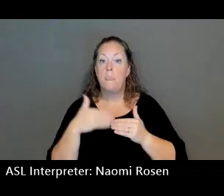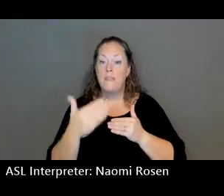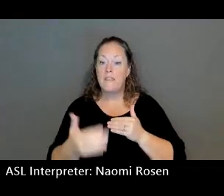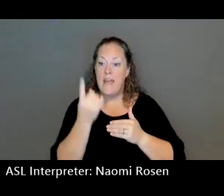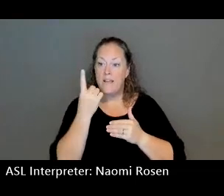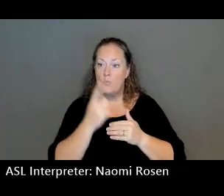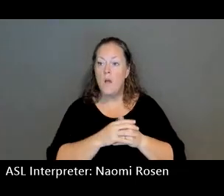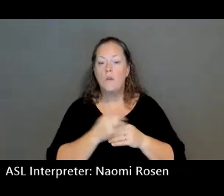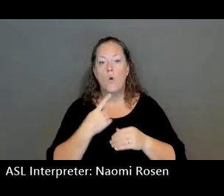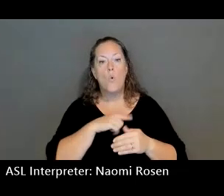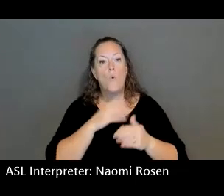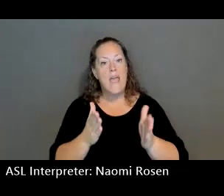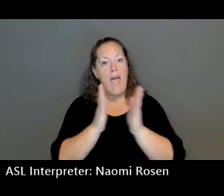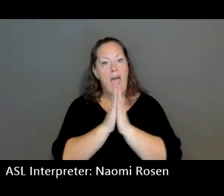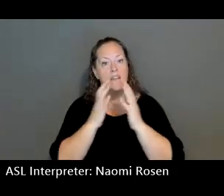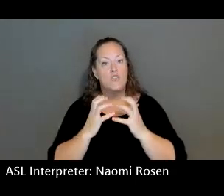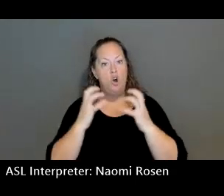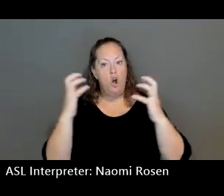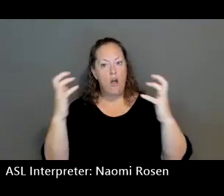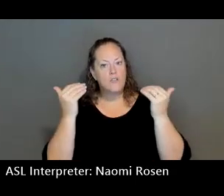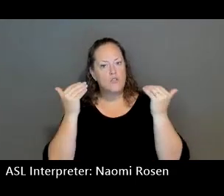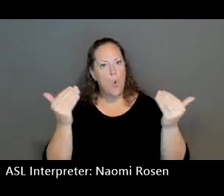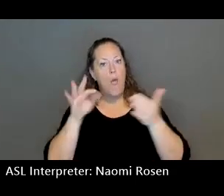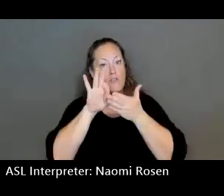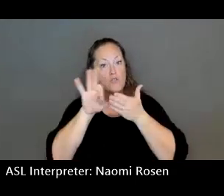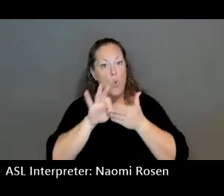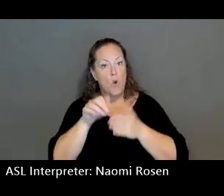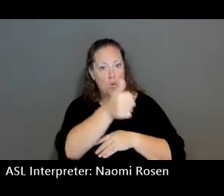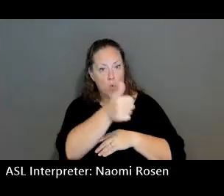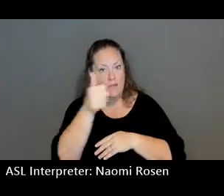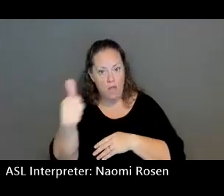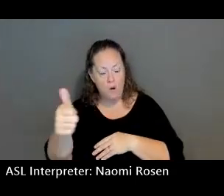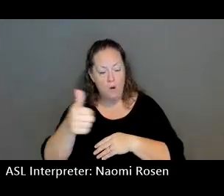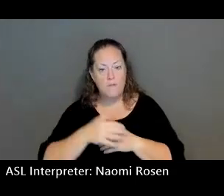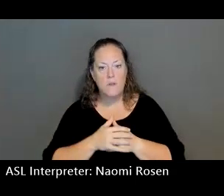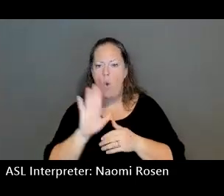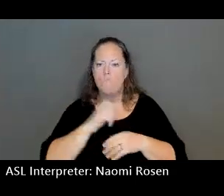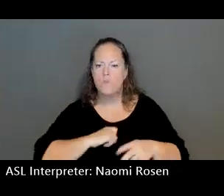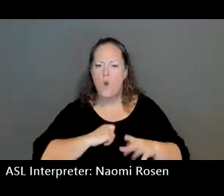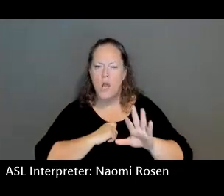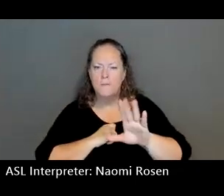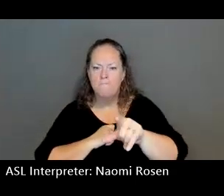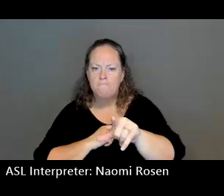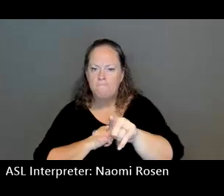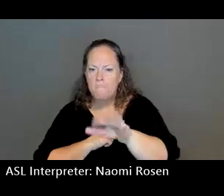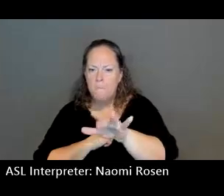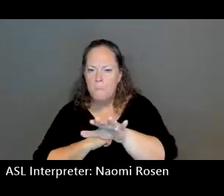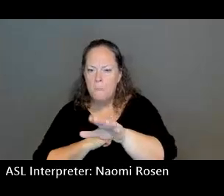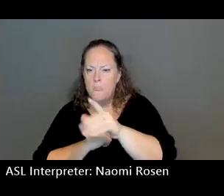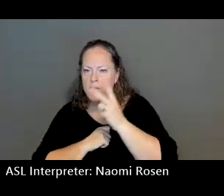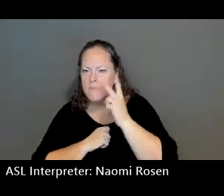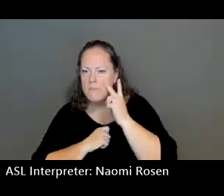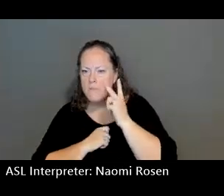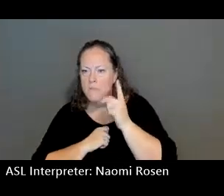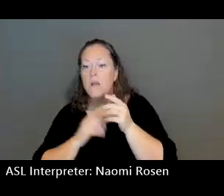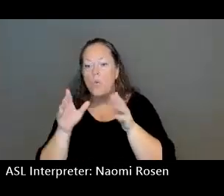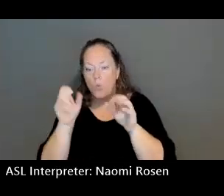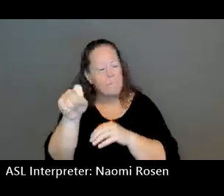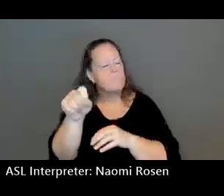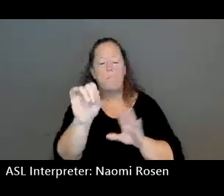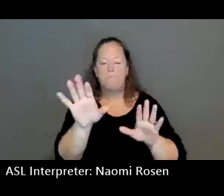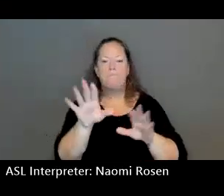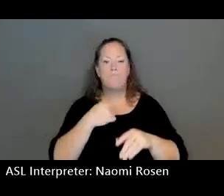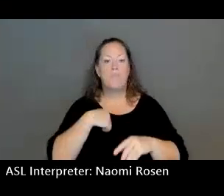we asked the audience to rate themselves. Oh, sorry. That's yeah. So we